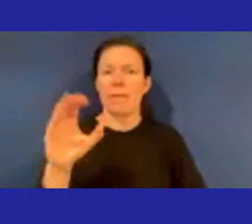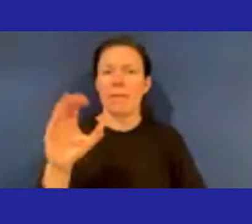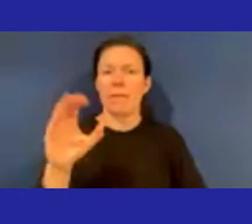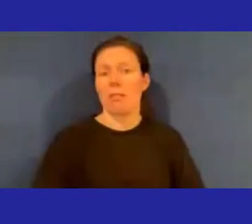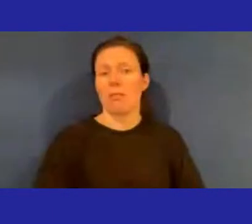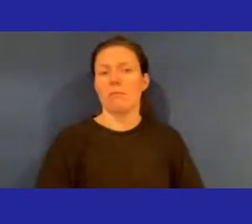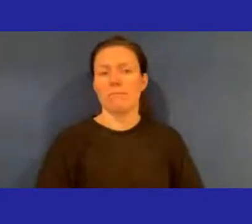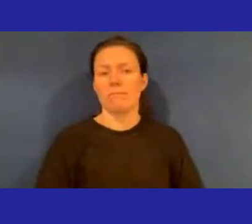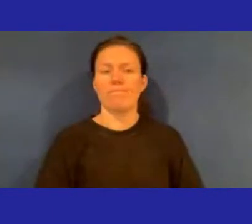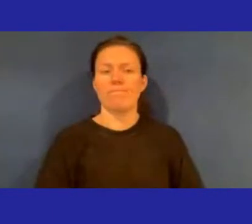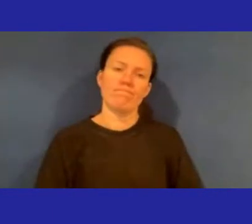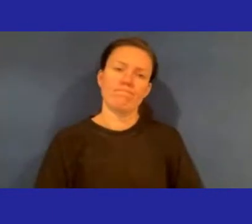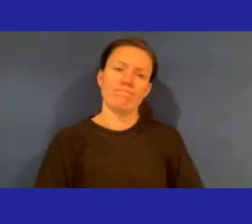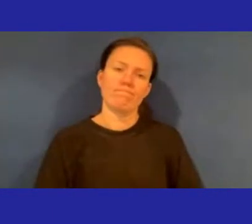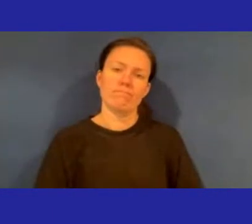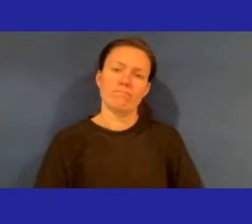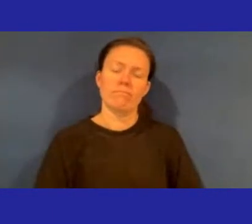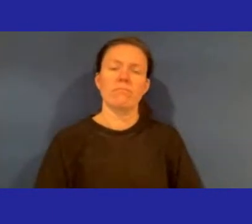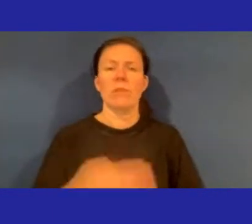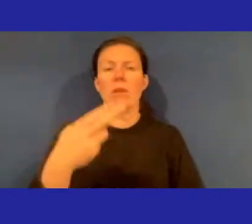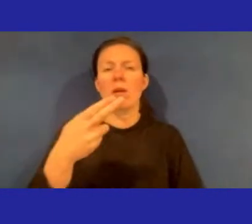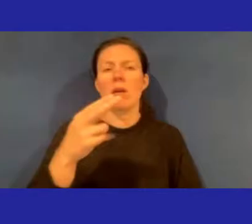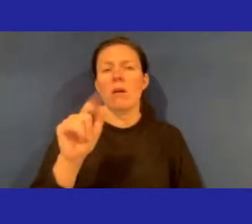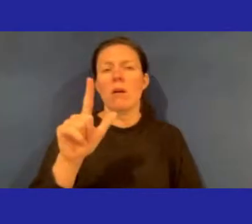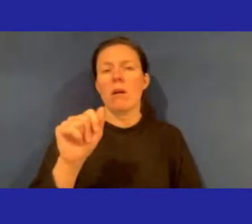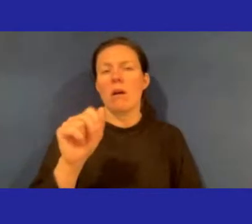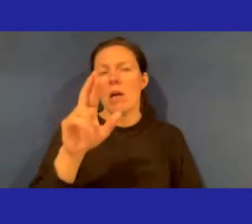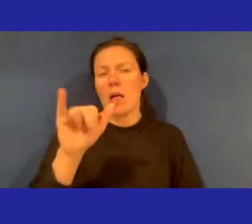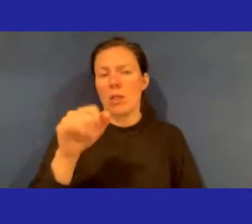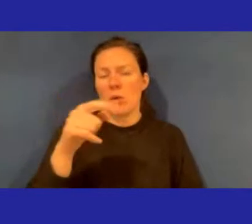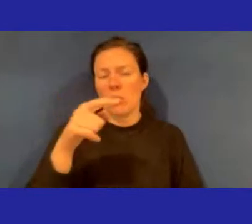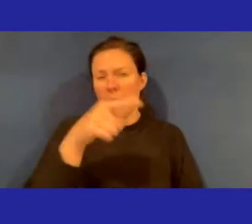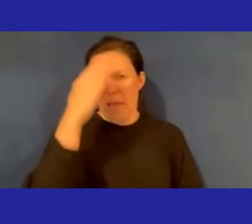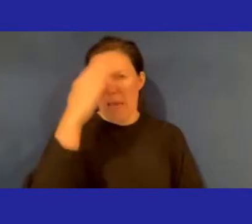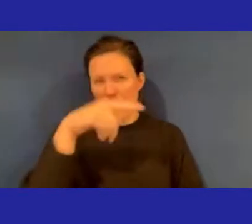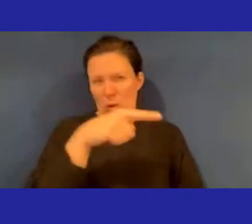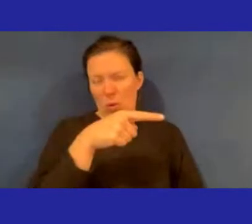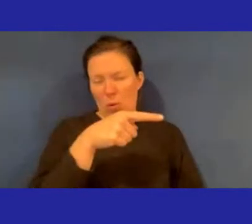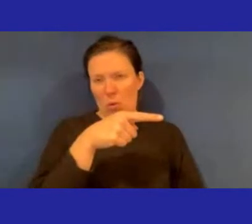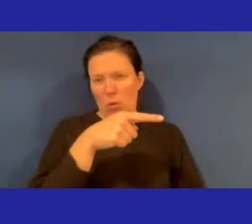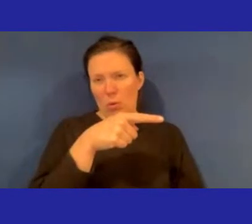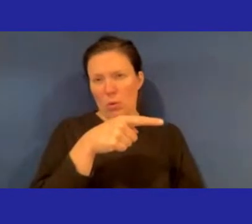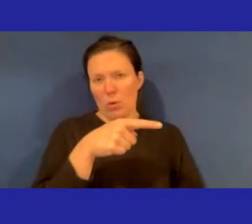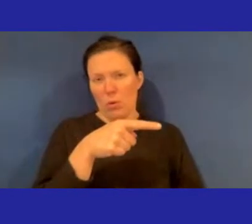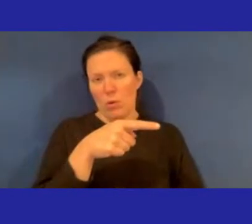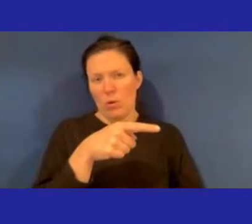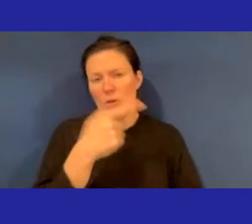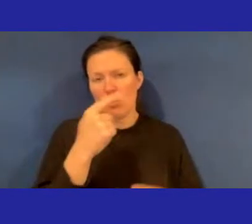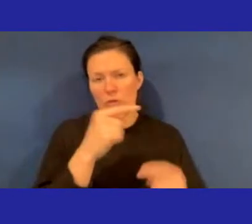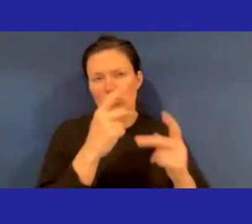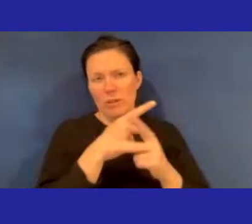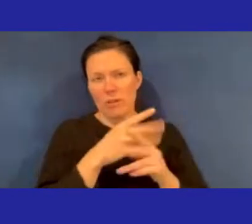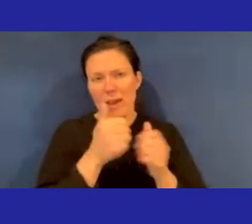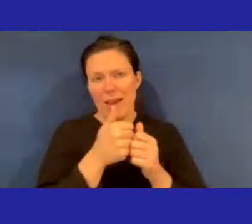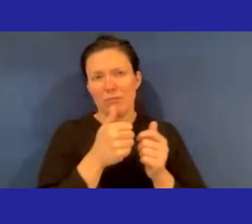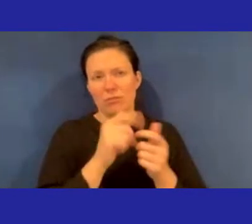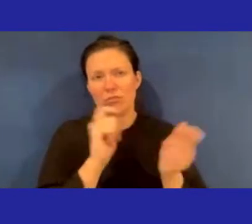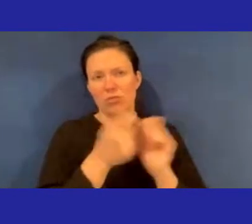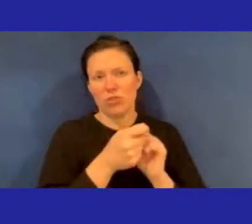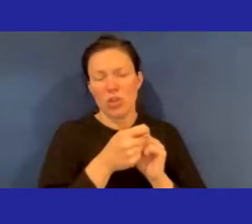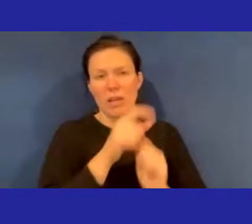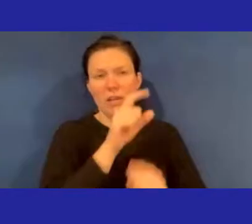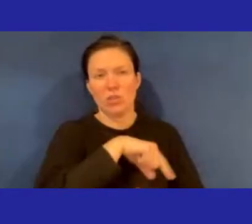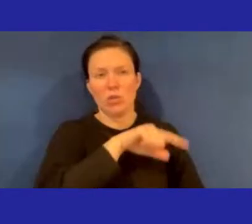I know Hillary is looking at how to redo our quality measures, because we don't want to always have the